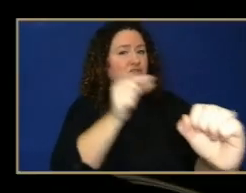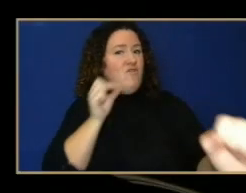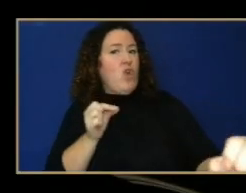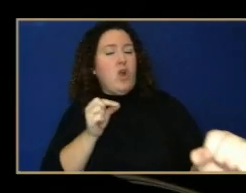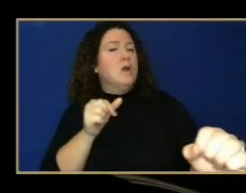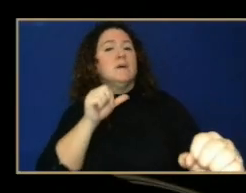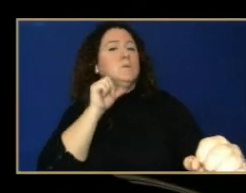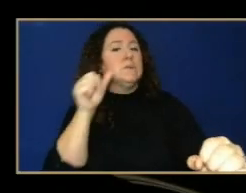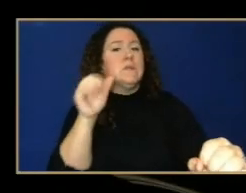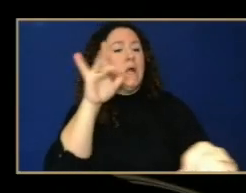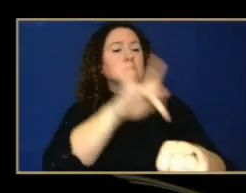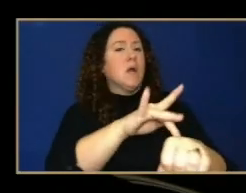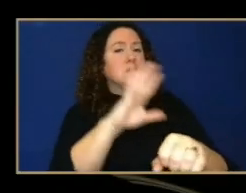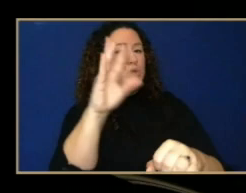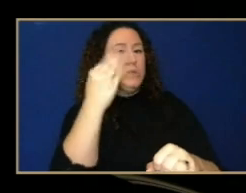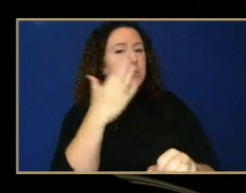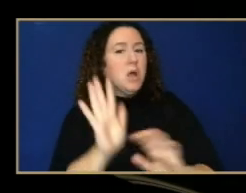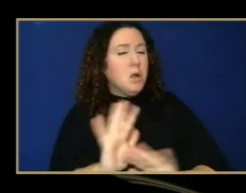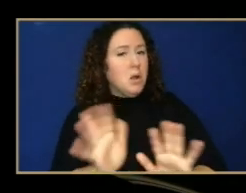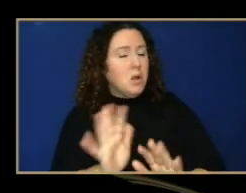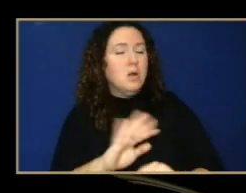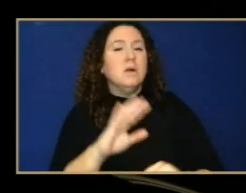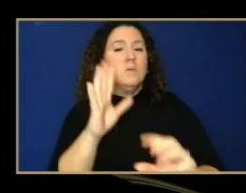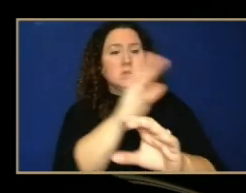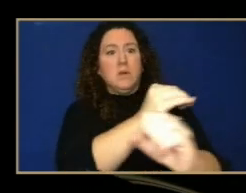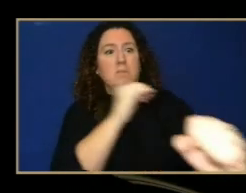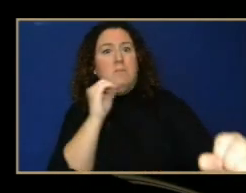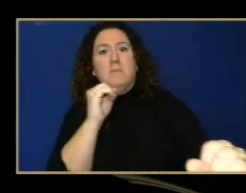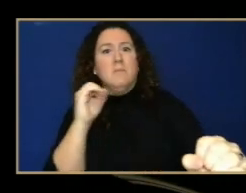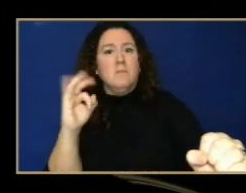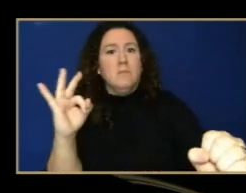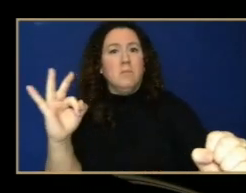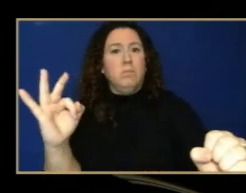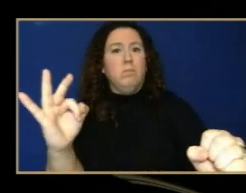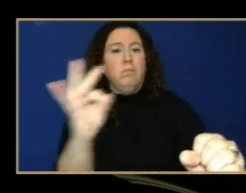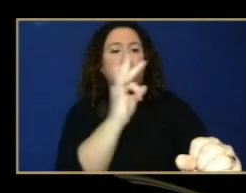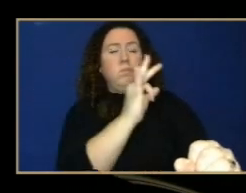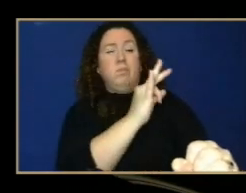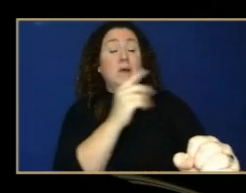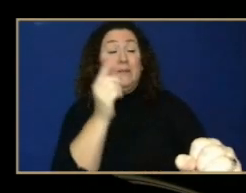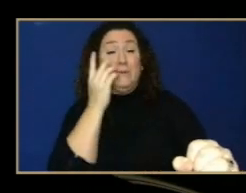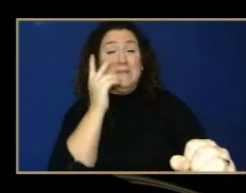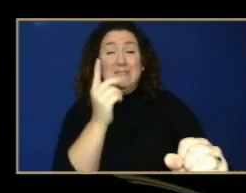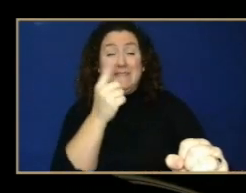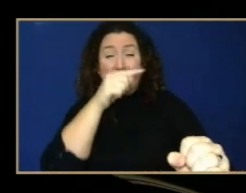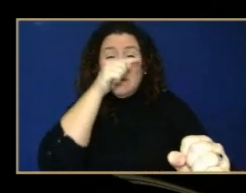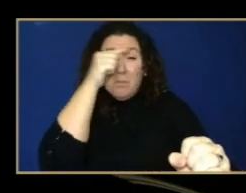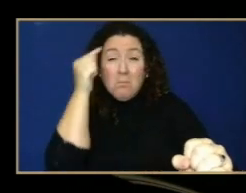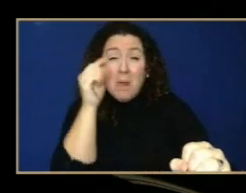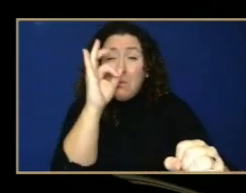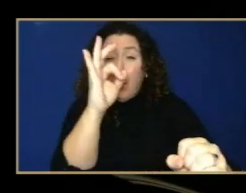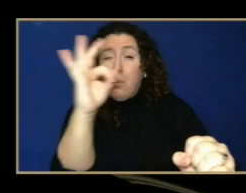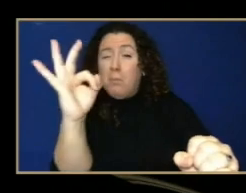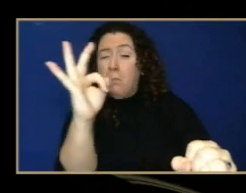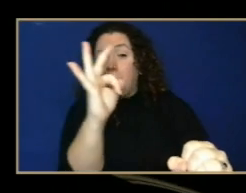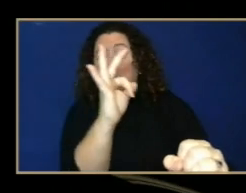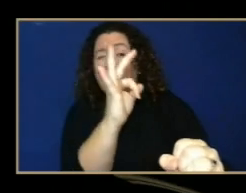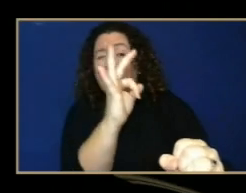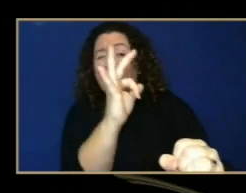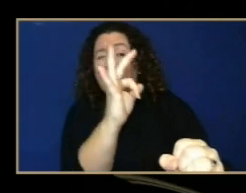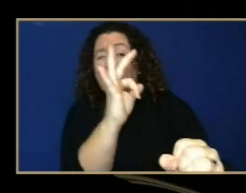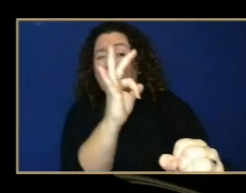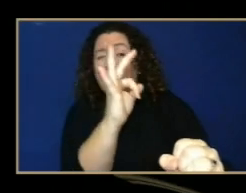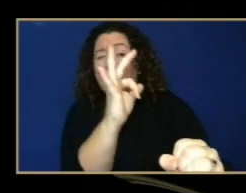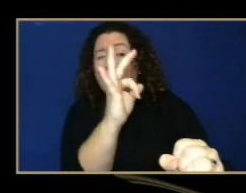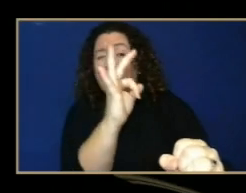when Venus and Mercury did this. But it was really exciting to see that, because that requires a very precise alignment, and those are